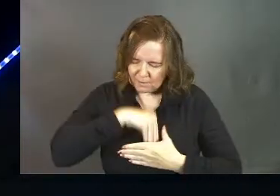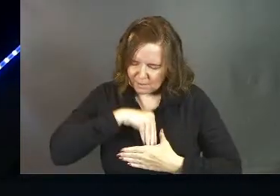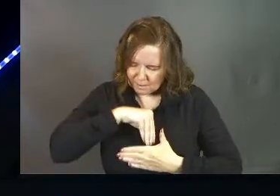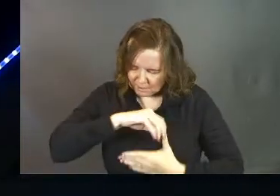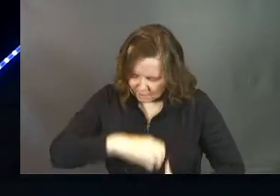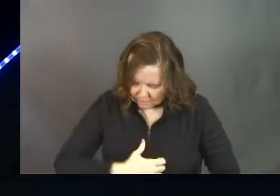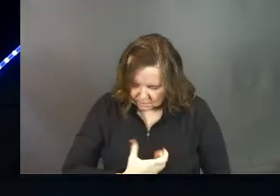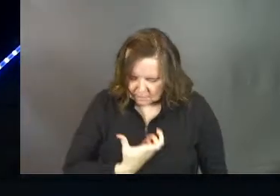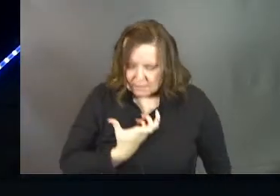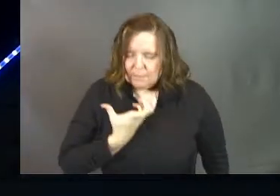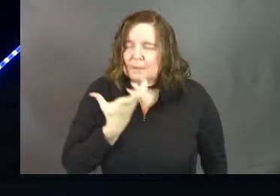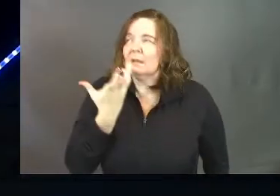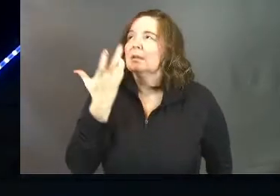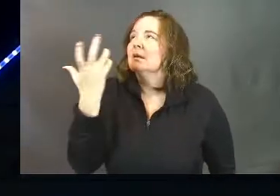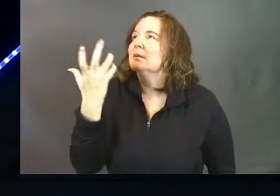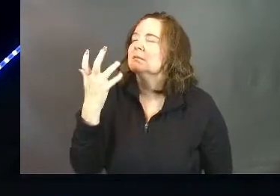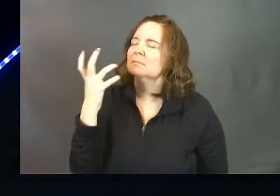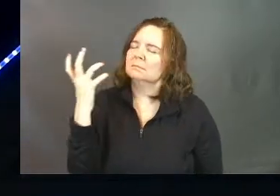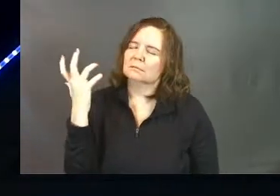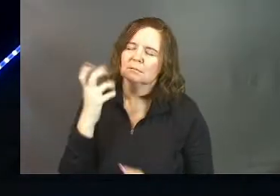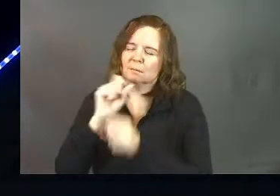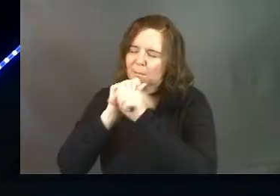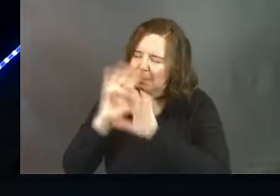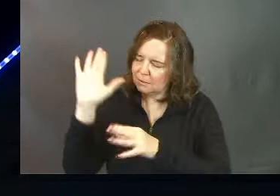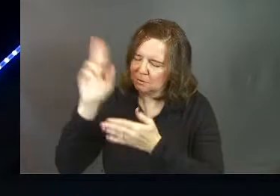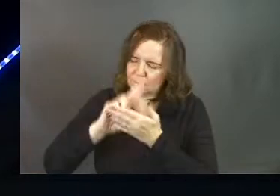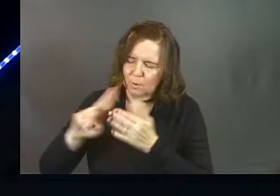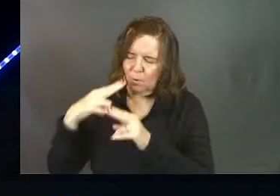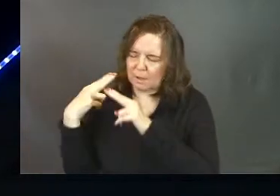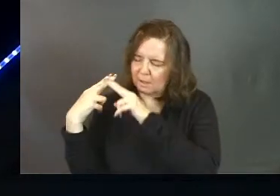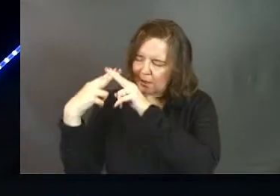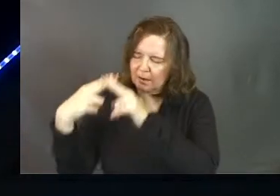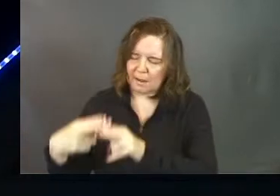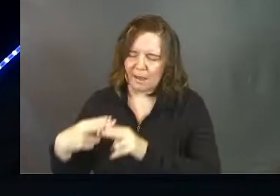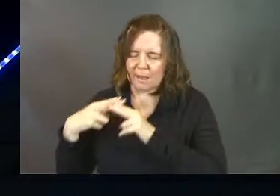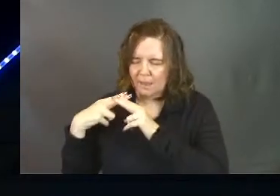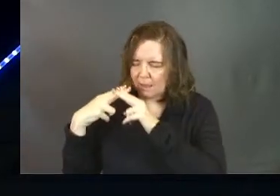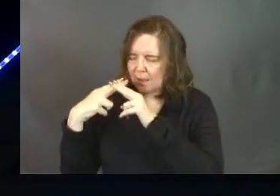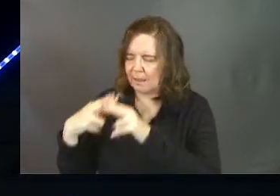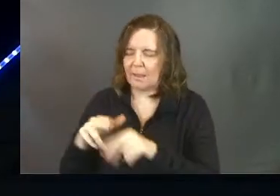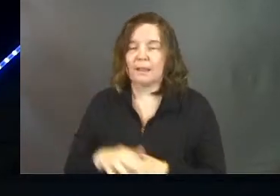name. Everything that's in me is His holy